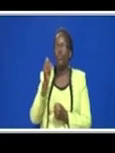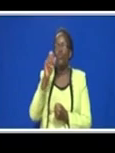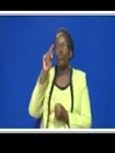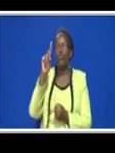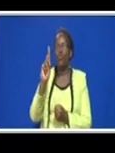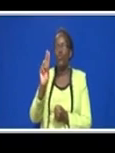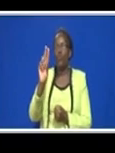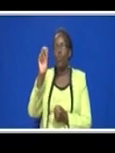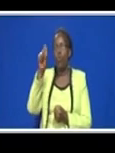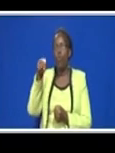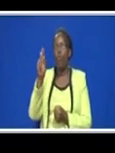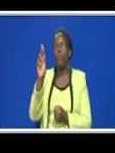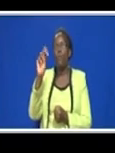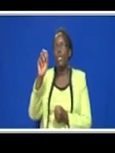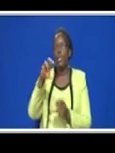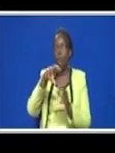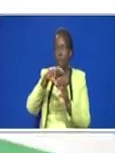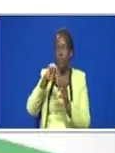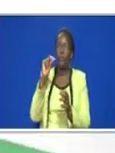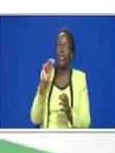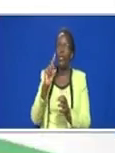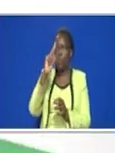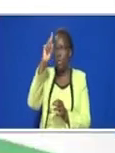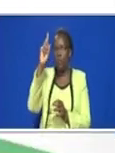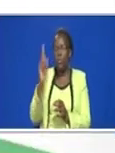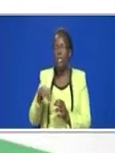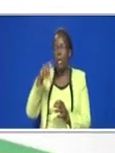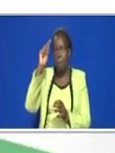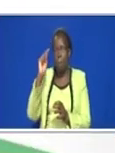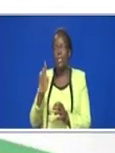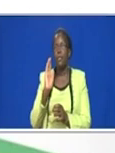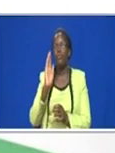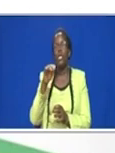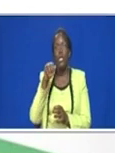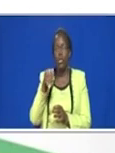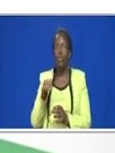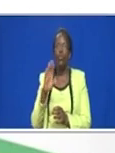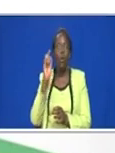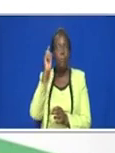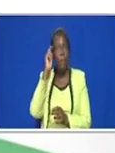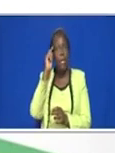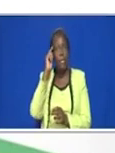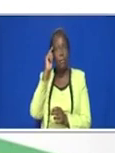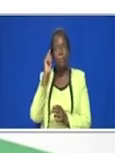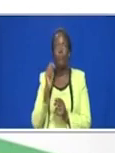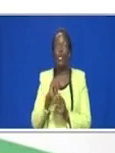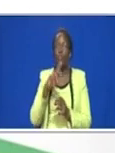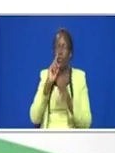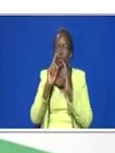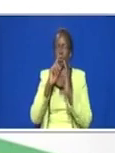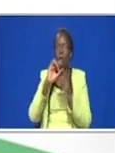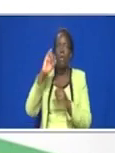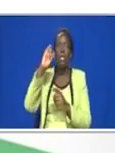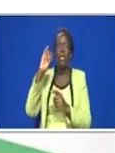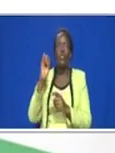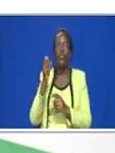question should always be in your mind as you get to read and think through. So when we talk of Jupiter,